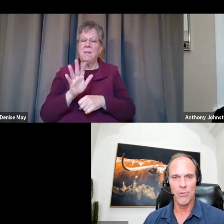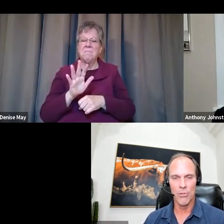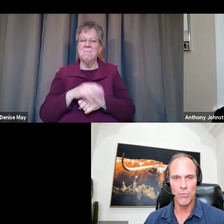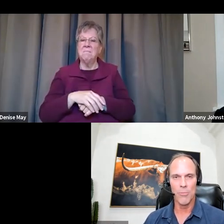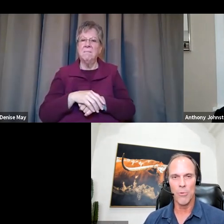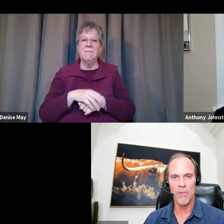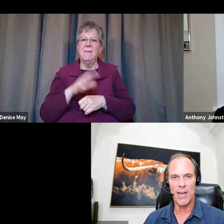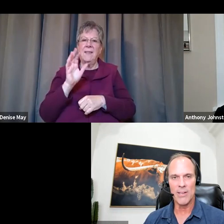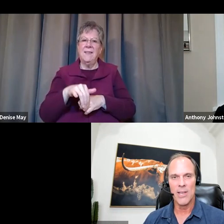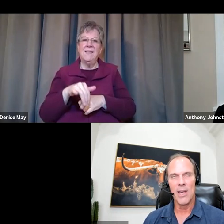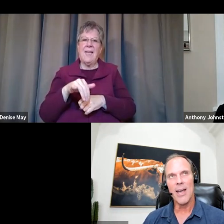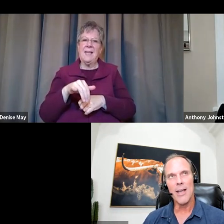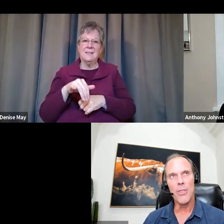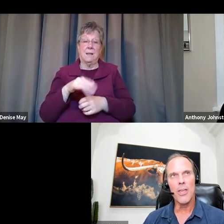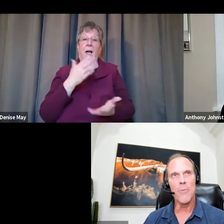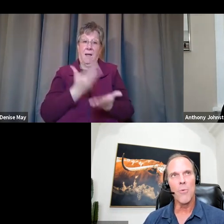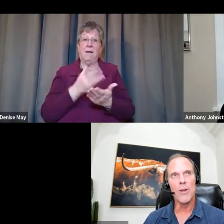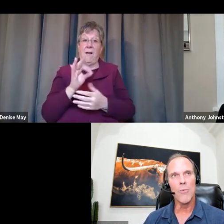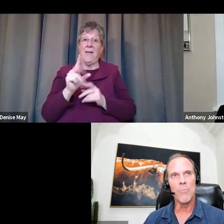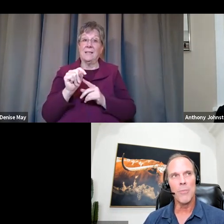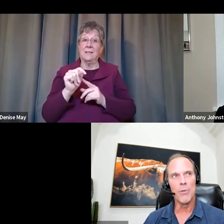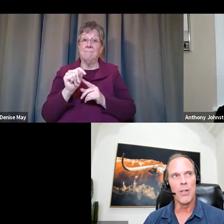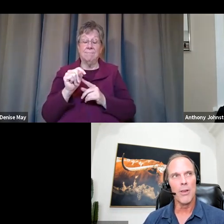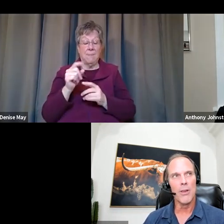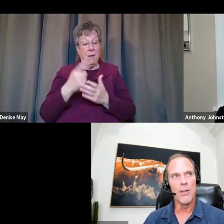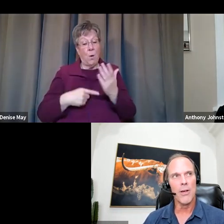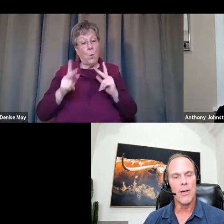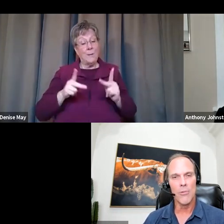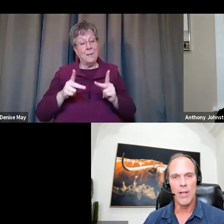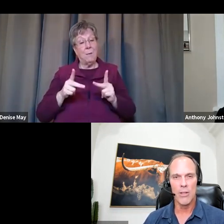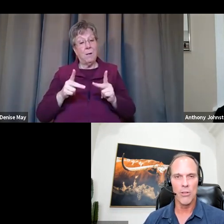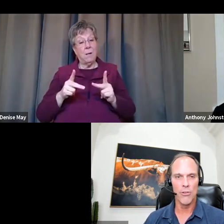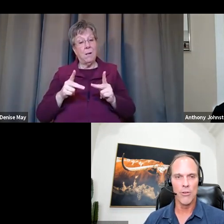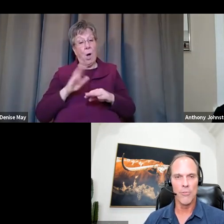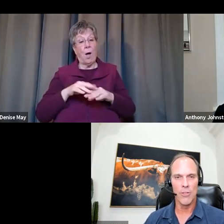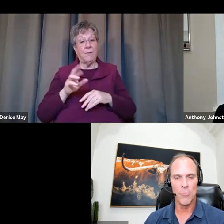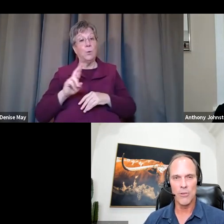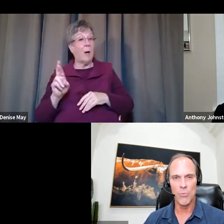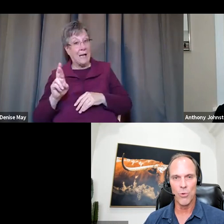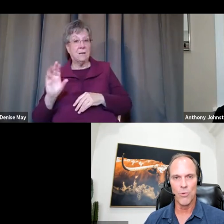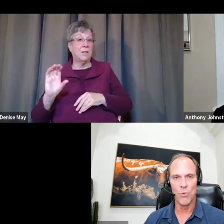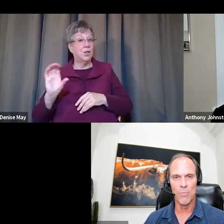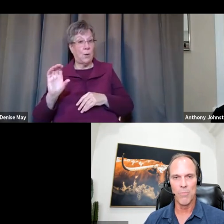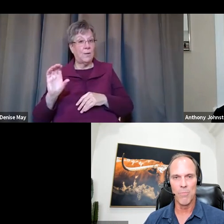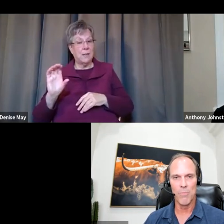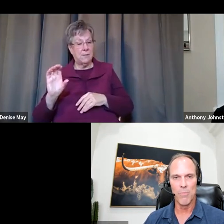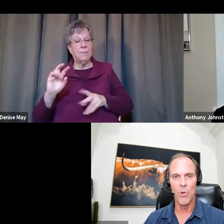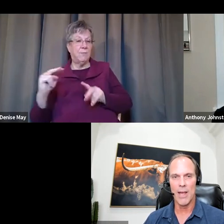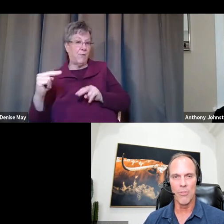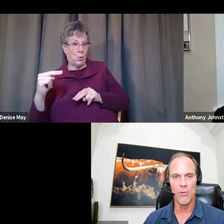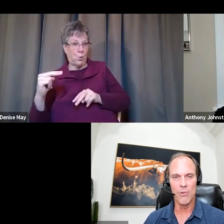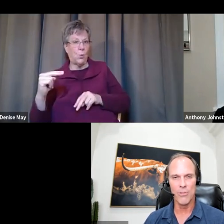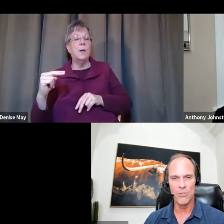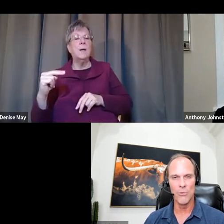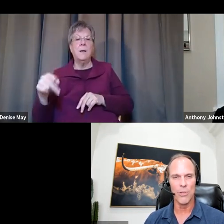an empirical, observable fact. I think what people on the right and on the conservative side of the spectrum would